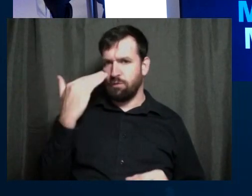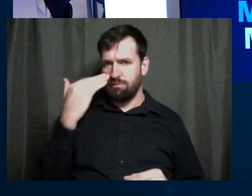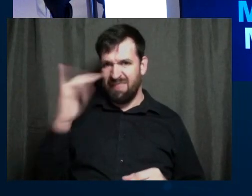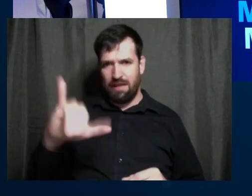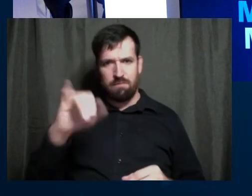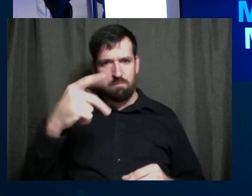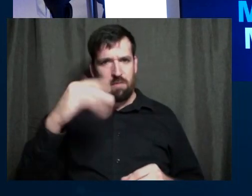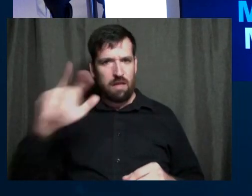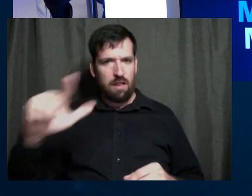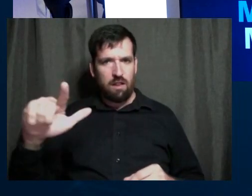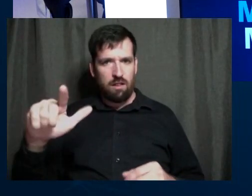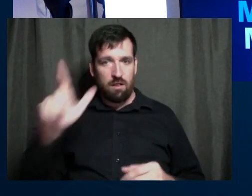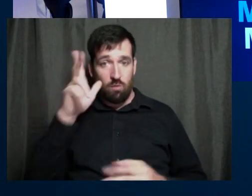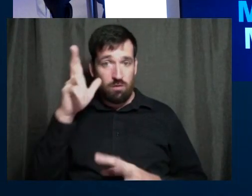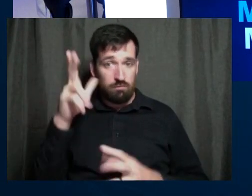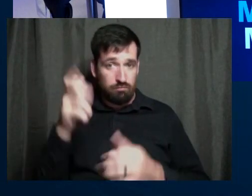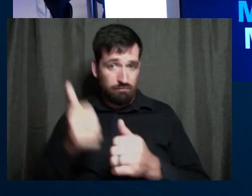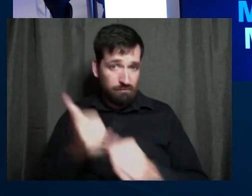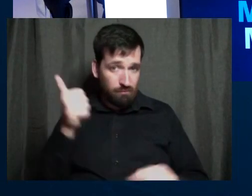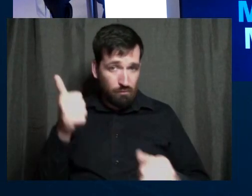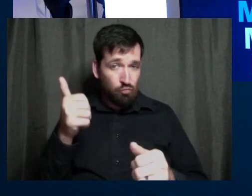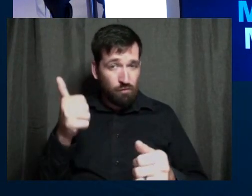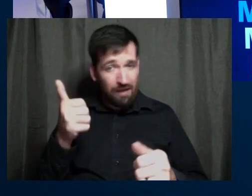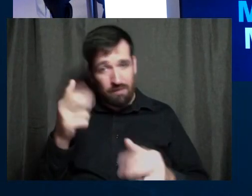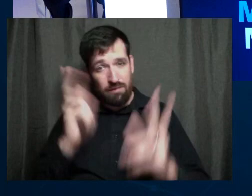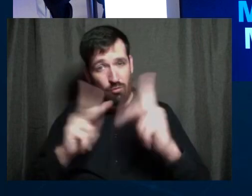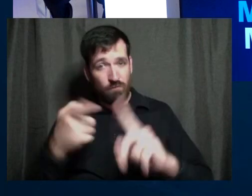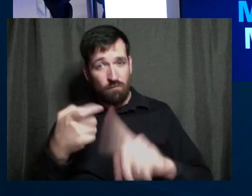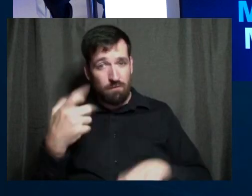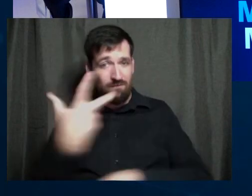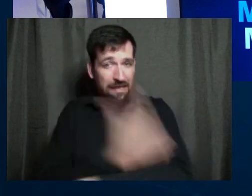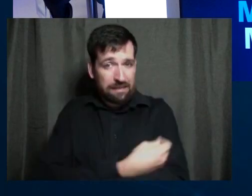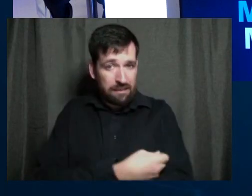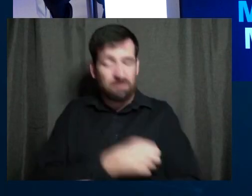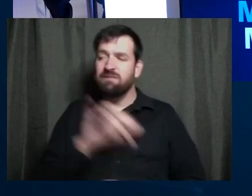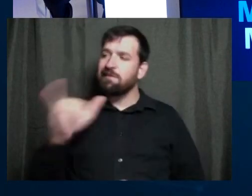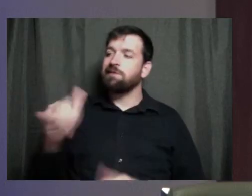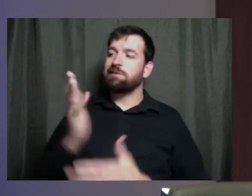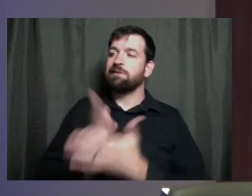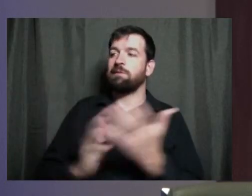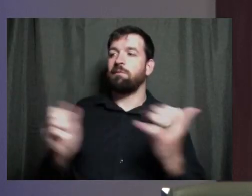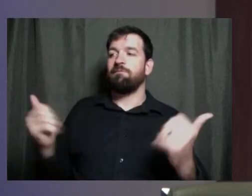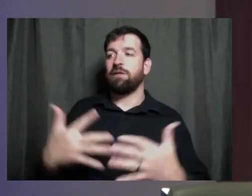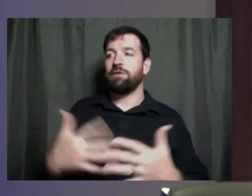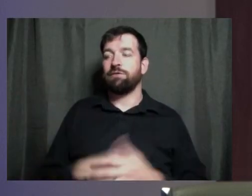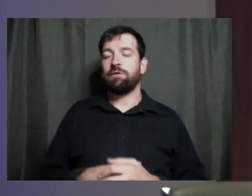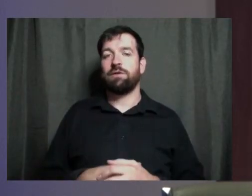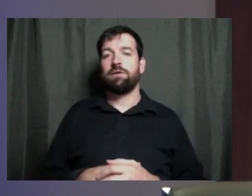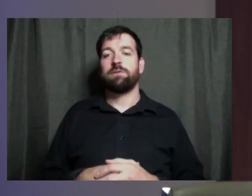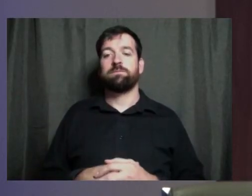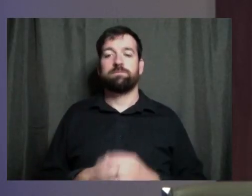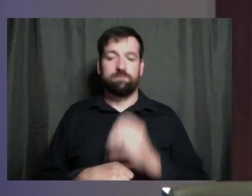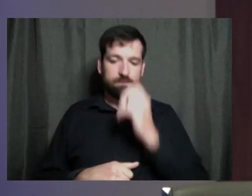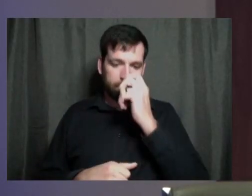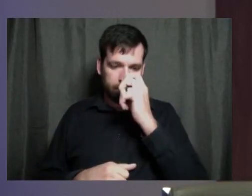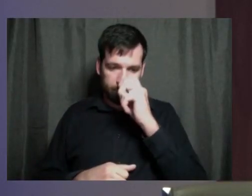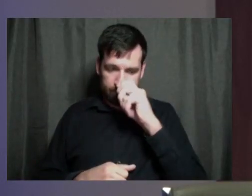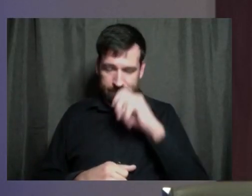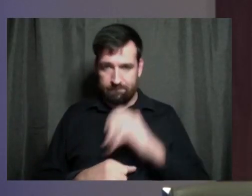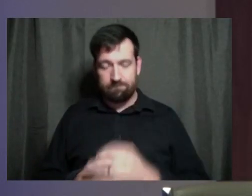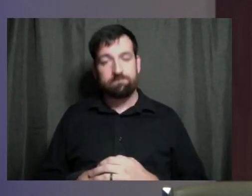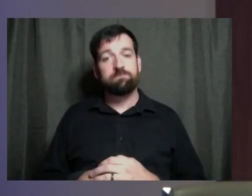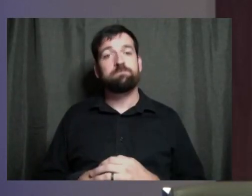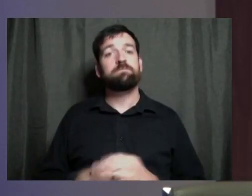will keep people from getting vaccinated? that's a fear some people have. But here's what I think that those people who